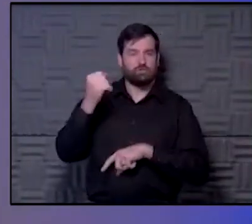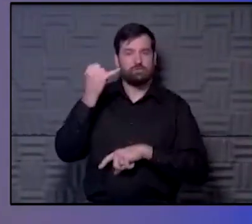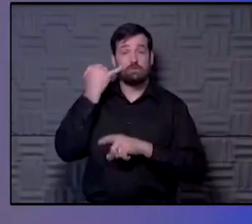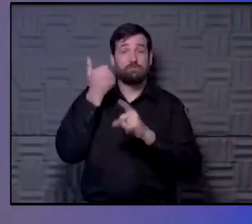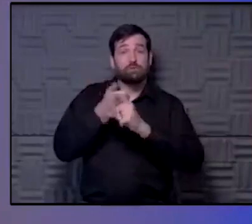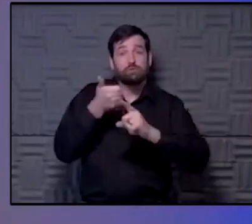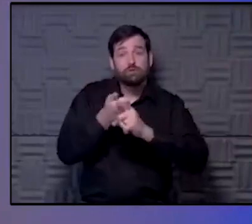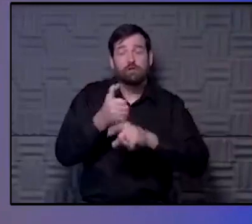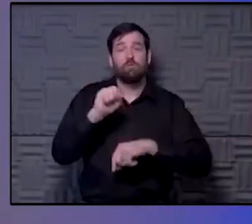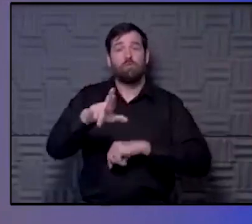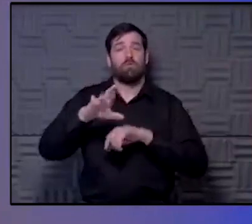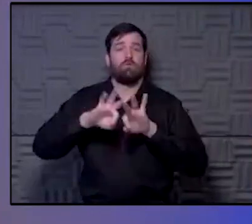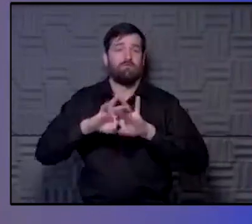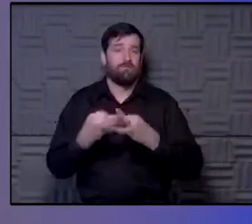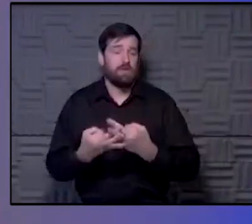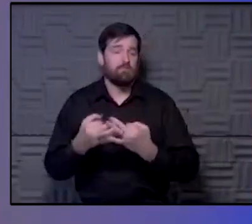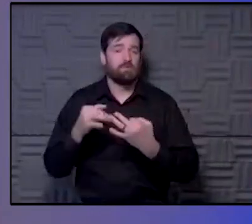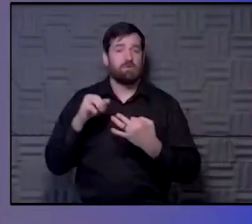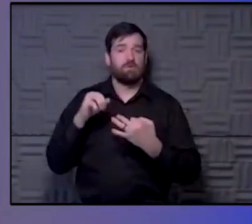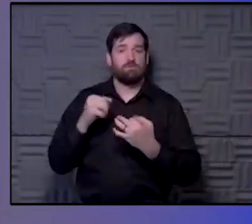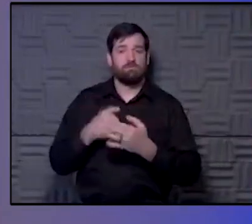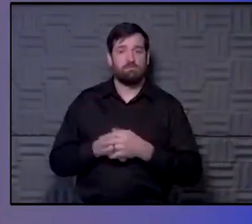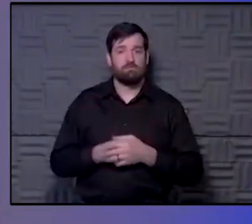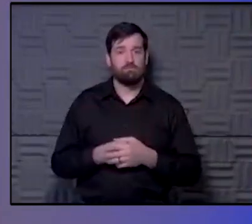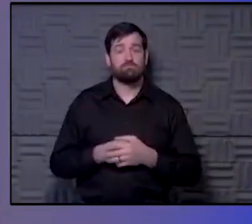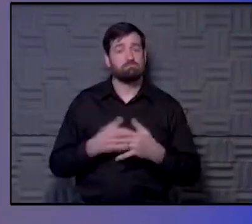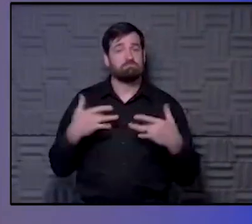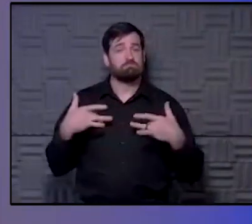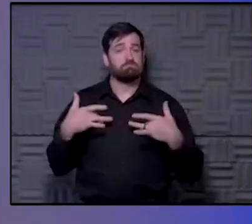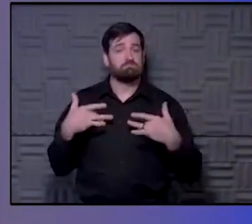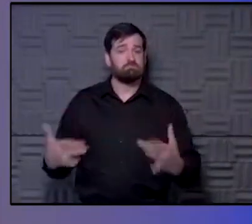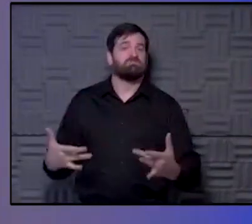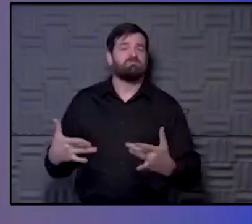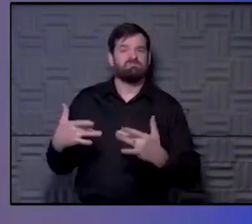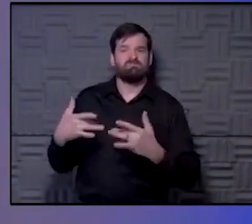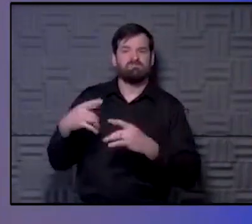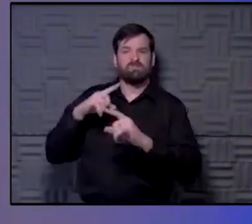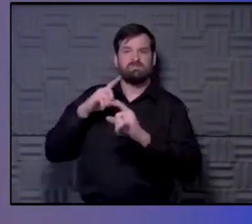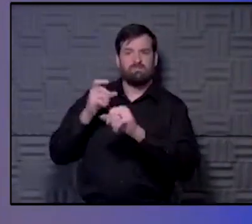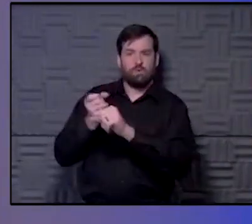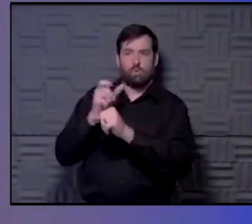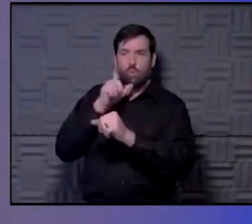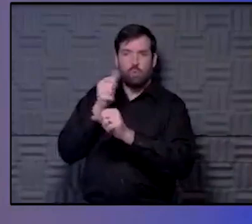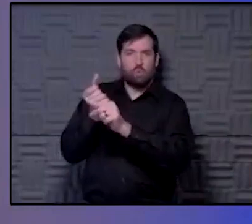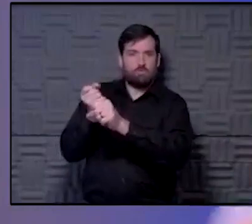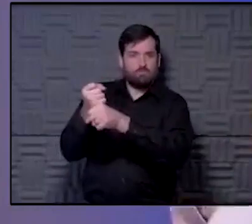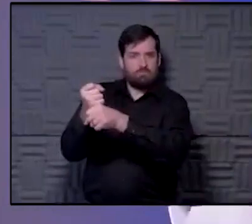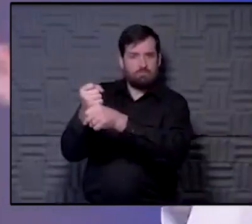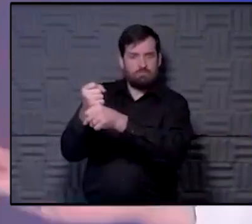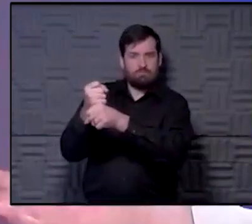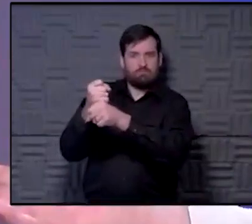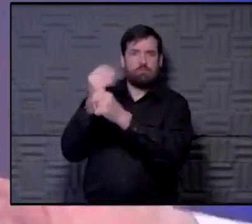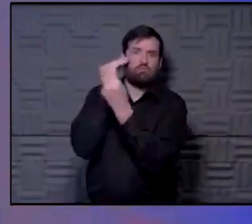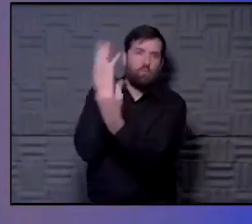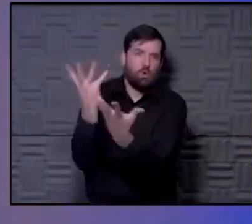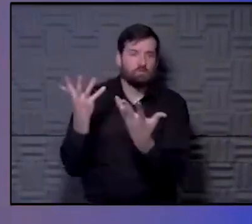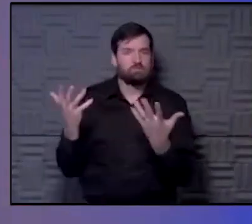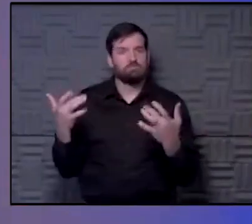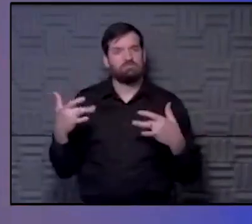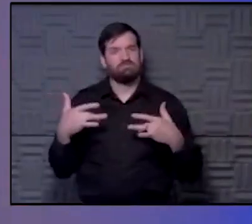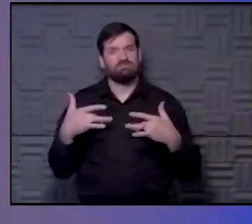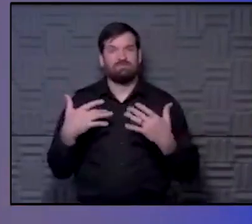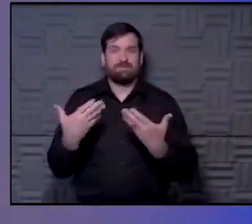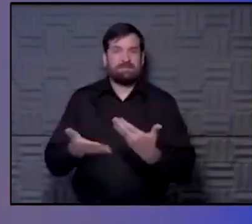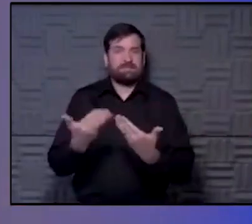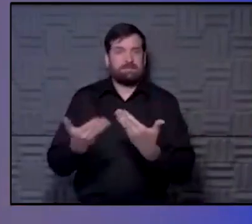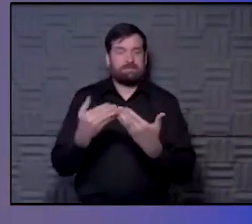you were having an adverse event. Frequently, they're reported by the manufacturers of vaccines, so it's meant to be a very broad net as